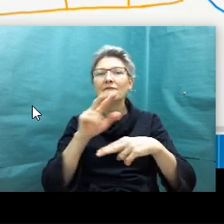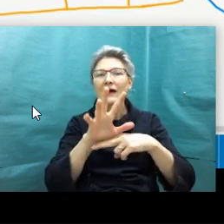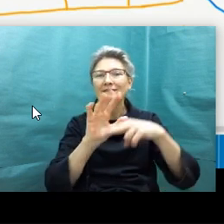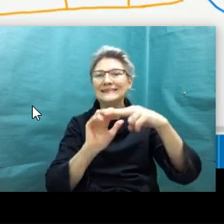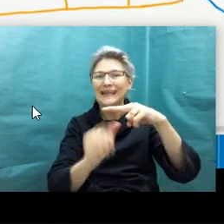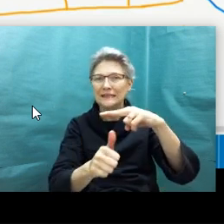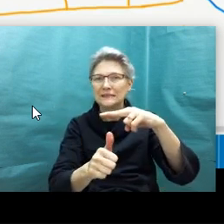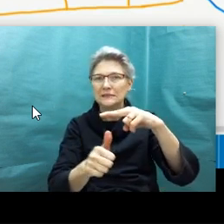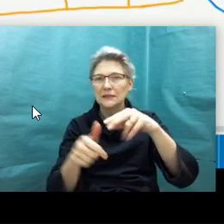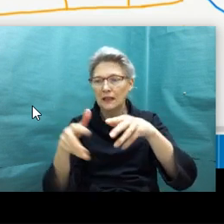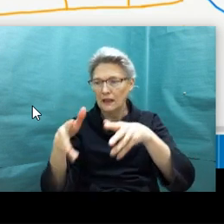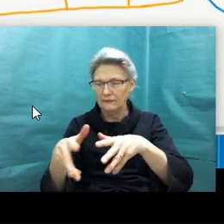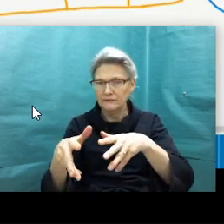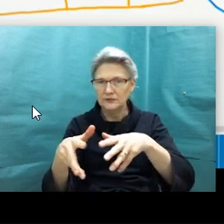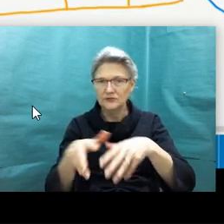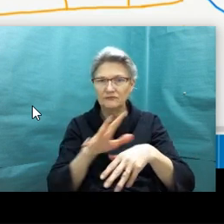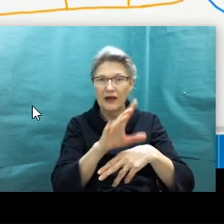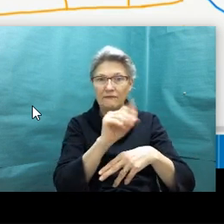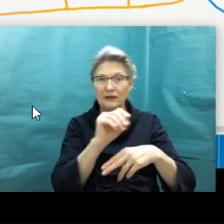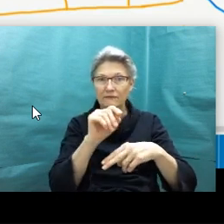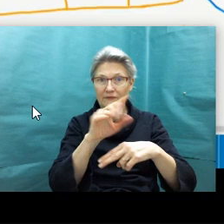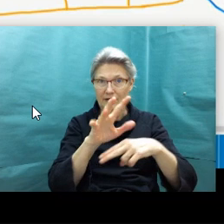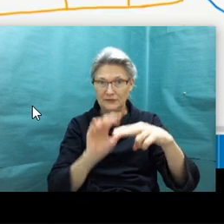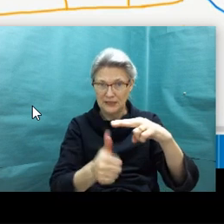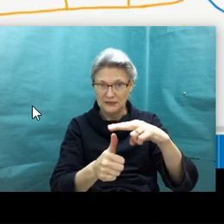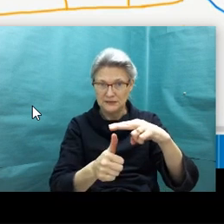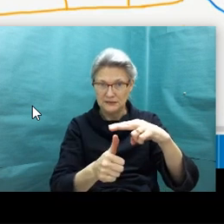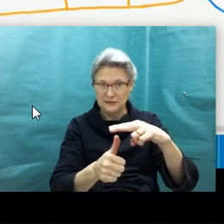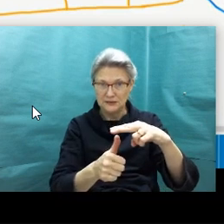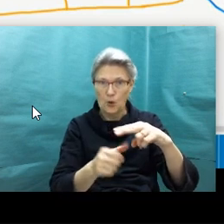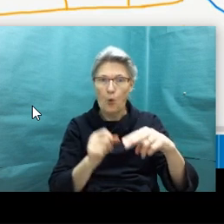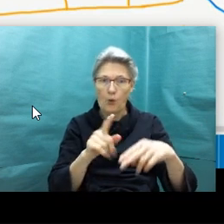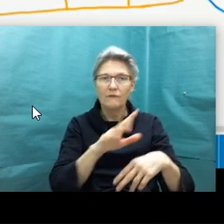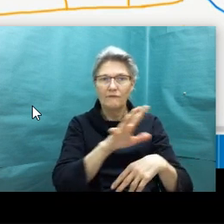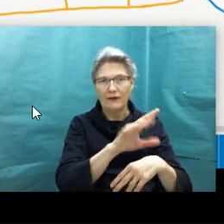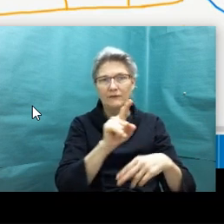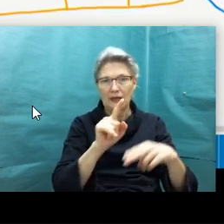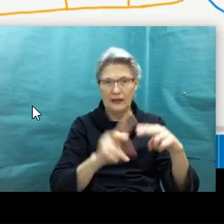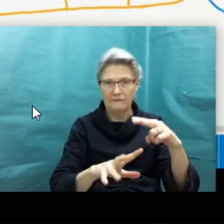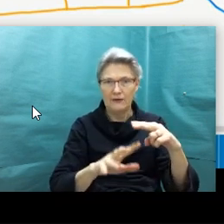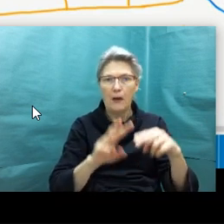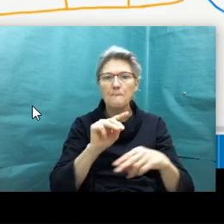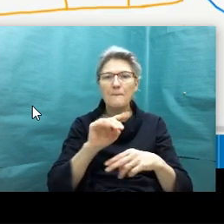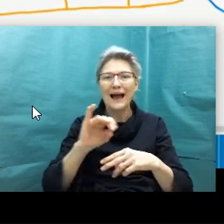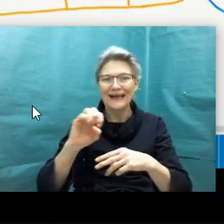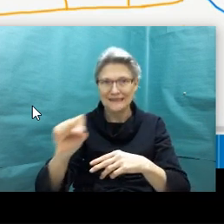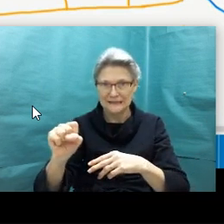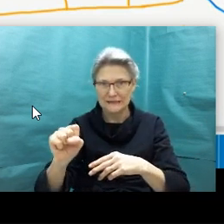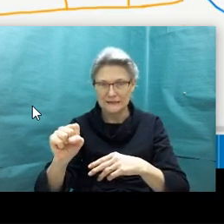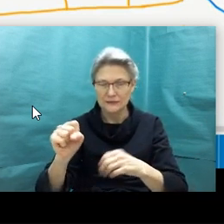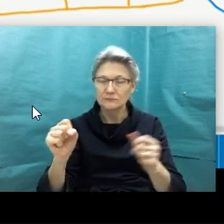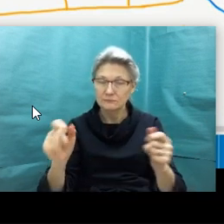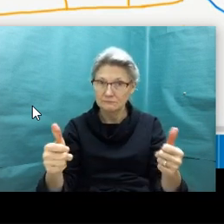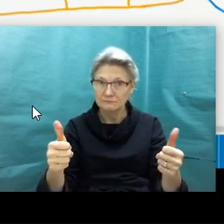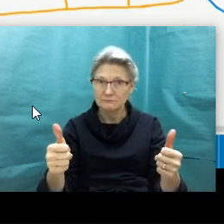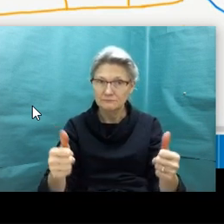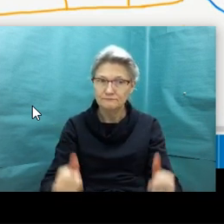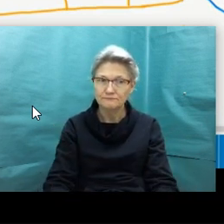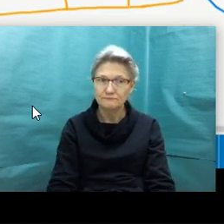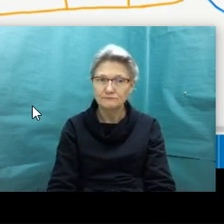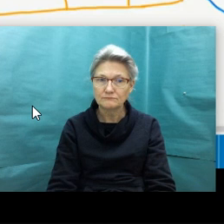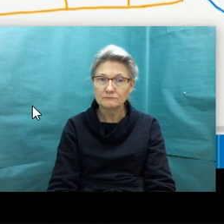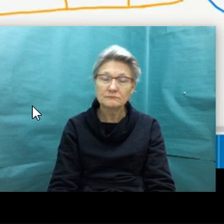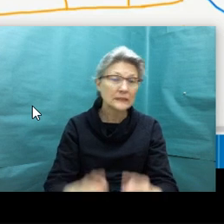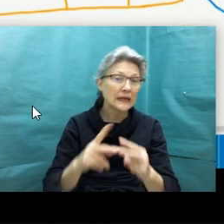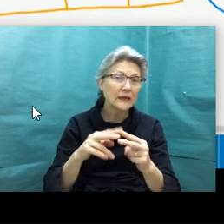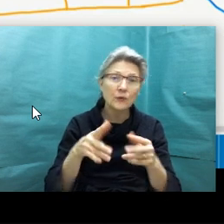5 and 5 tenths, and I'm going to add that unit back on because we should keep our unit so we are making sense of our problem here. So